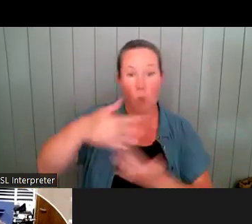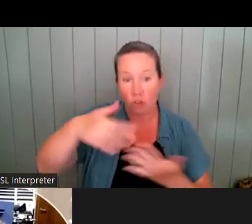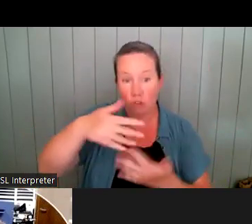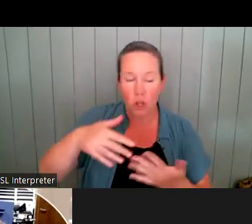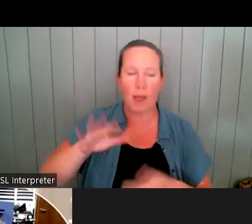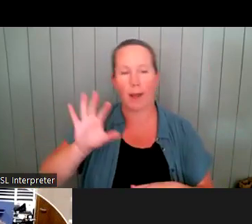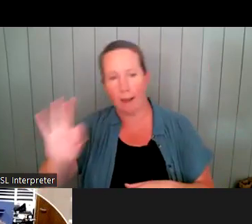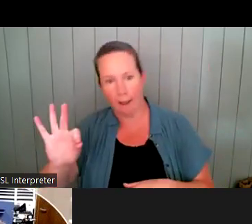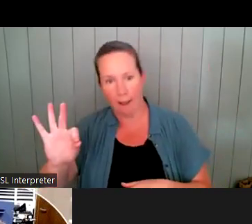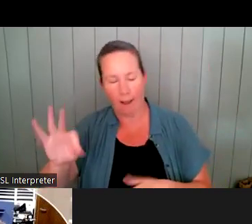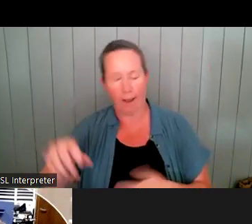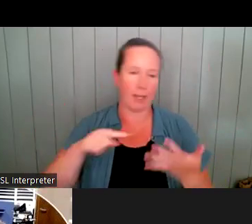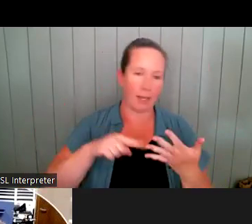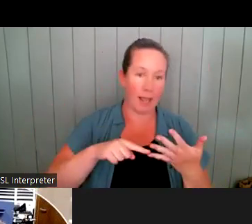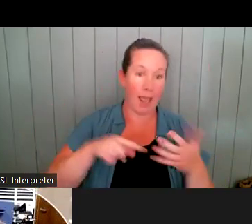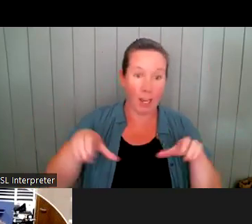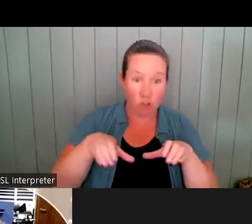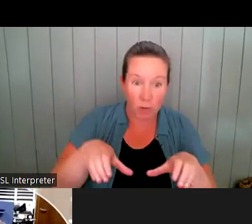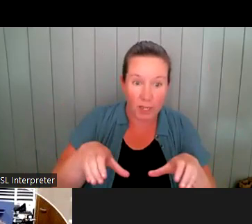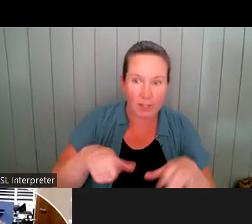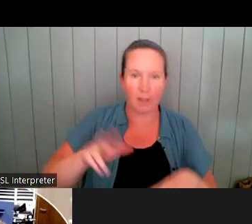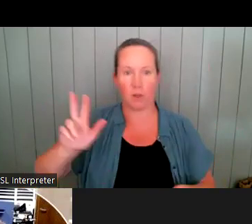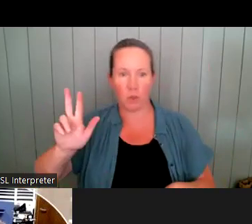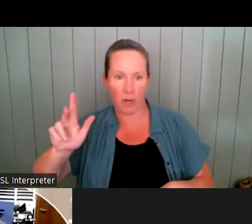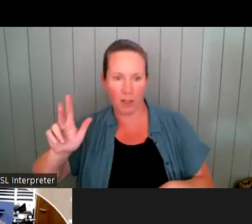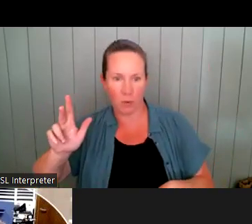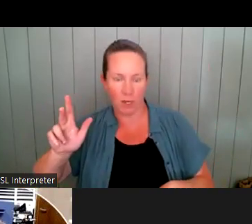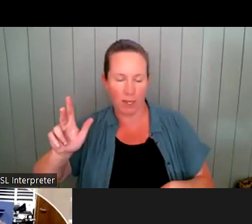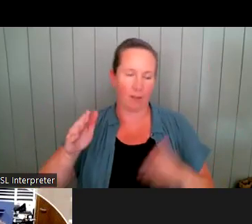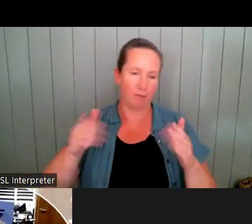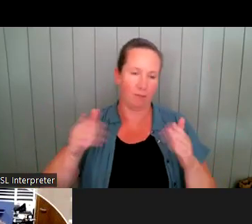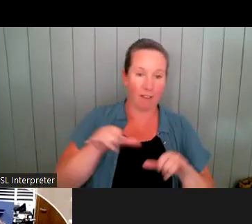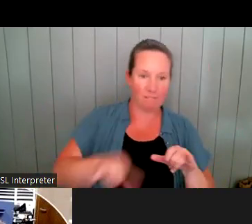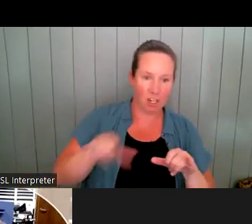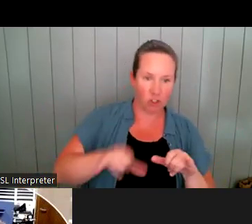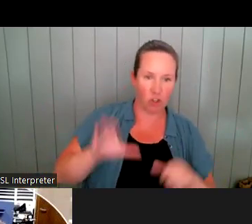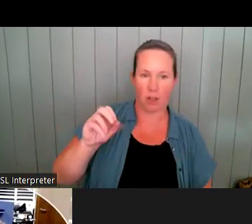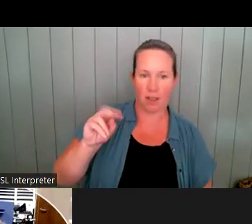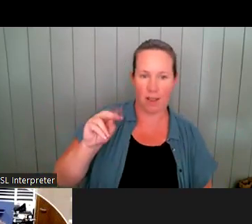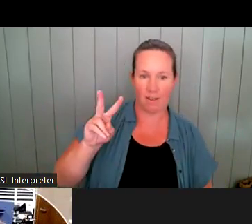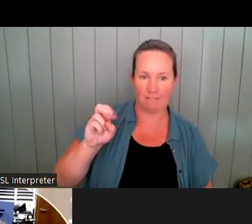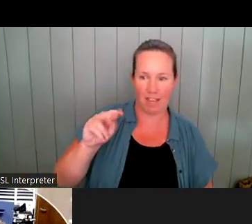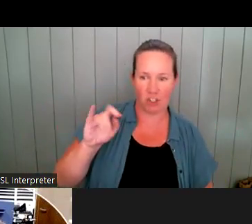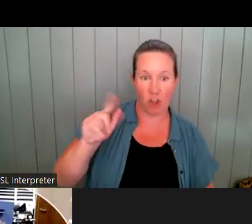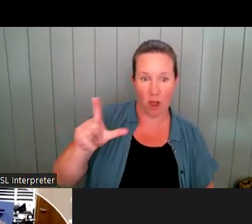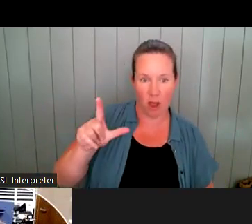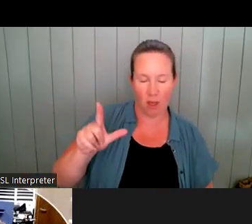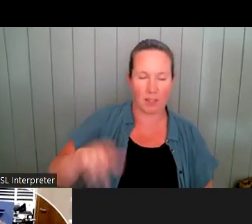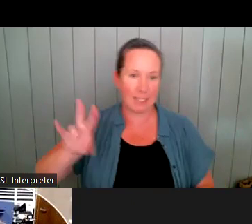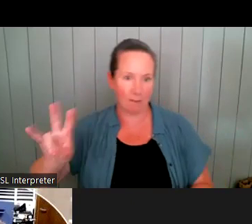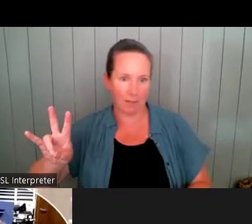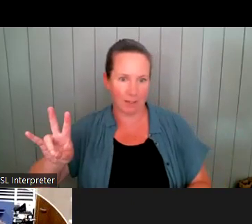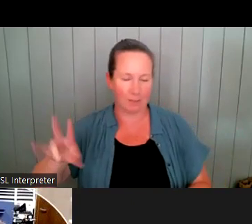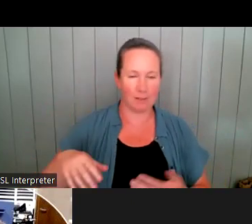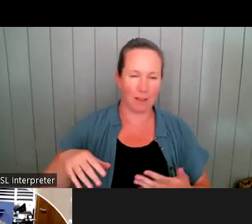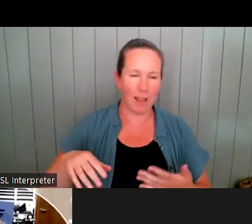Enterprising, 23. And conventional, 7. The good thing here